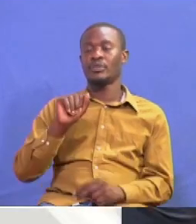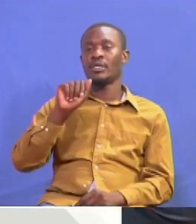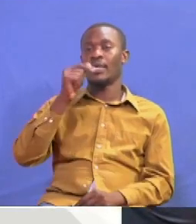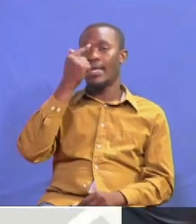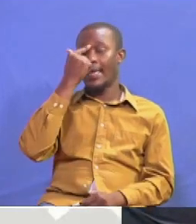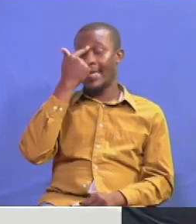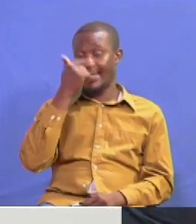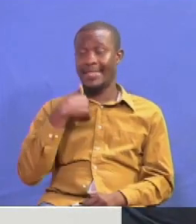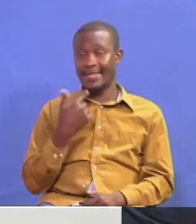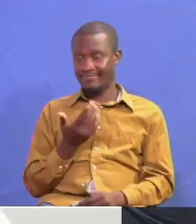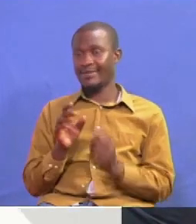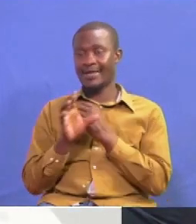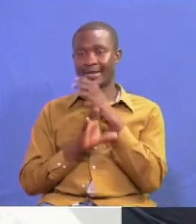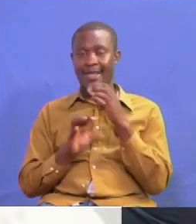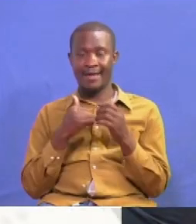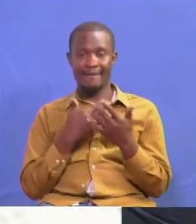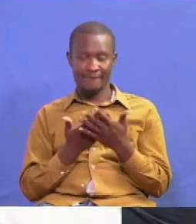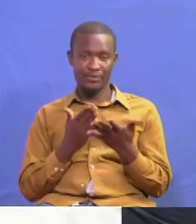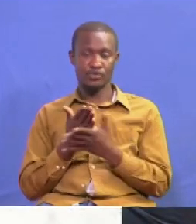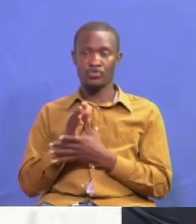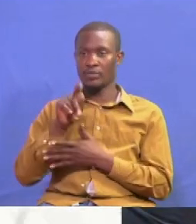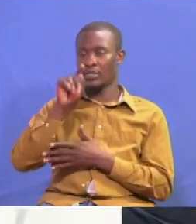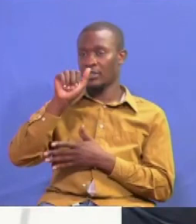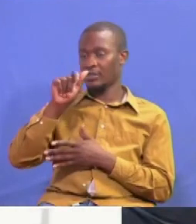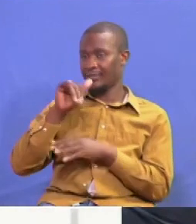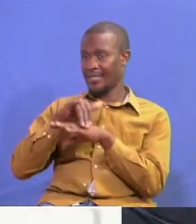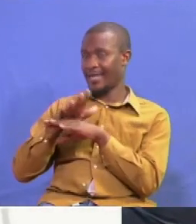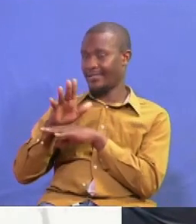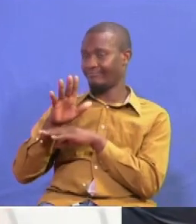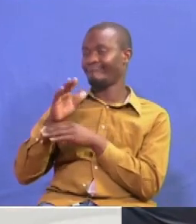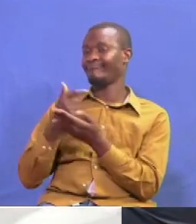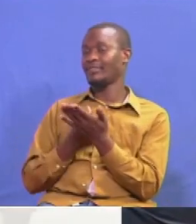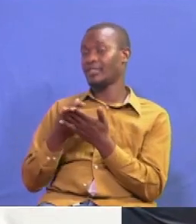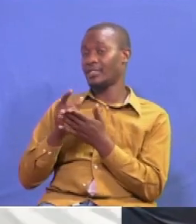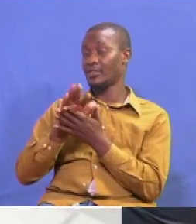are among countries that have banned TikTok. Earlier last week, the U.S. House of